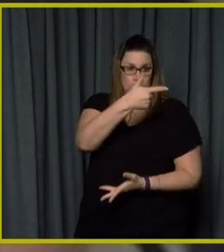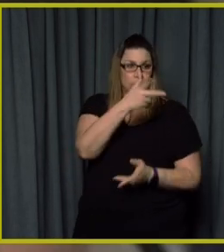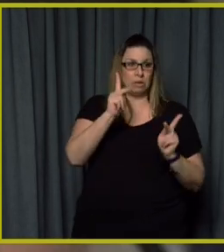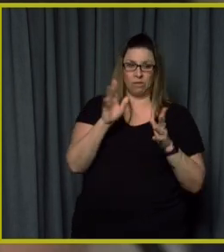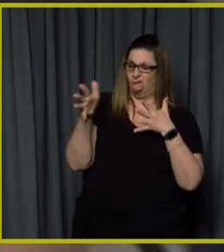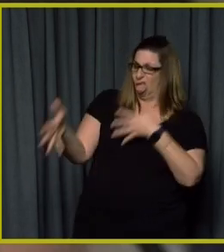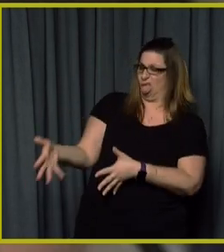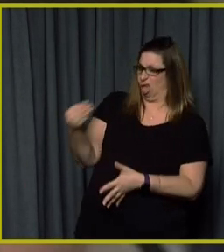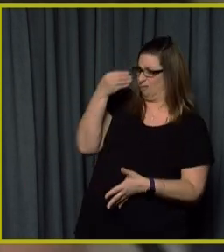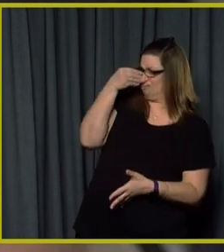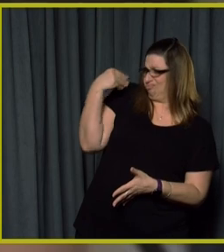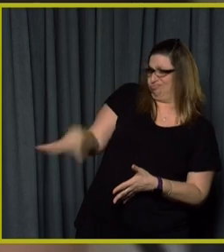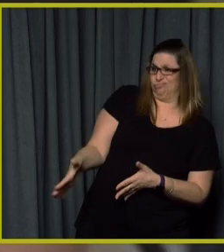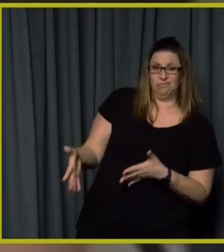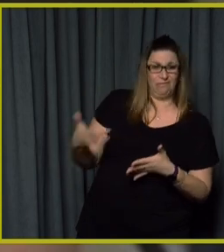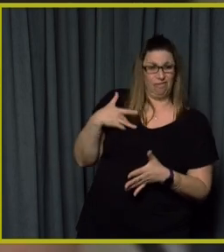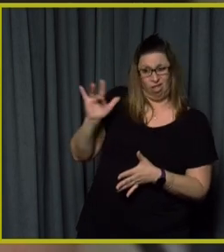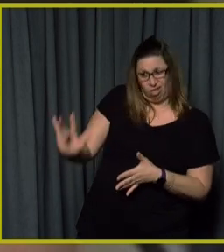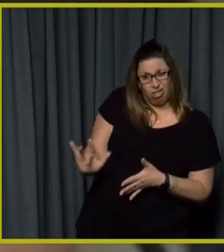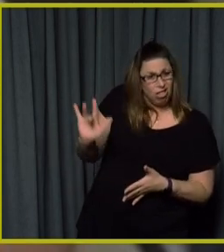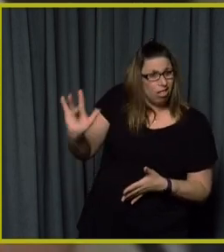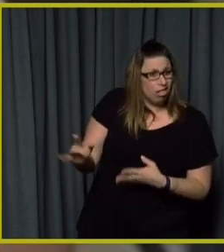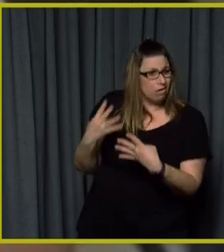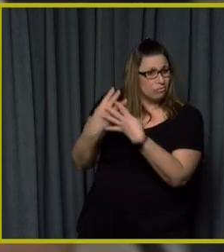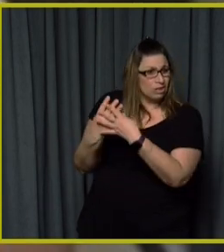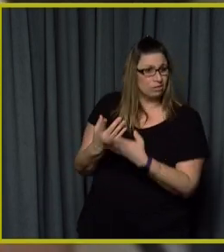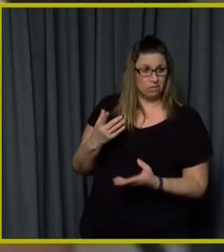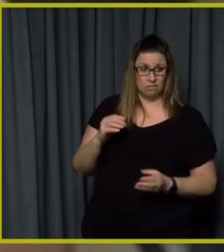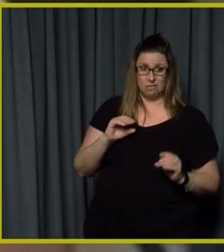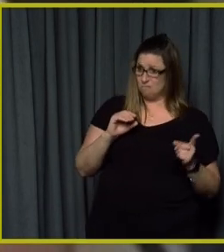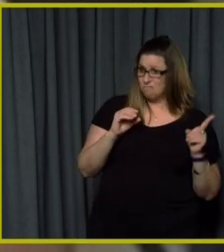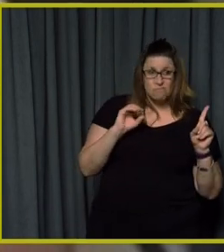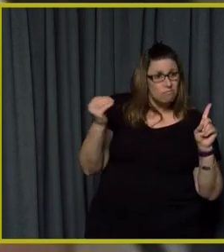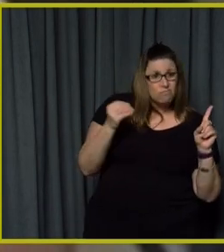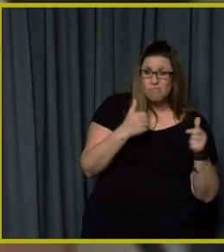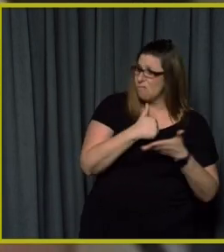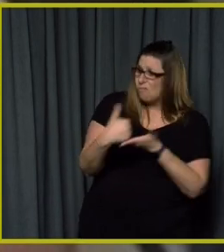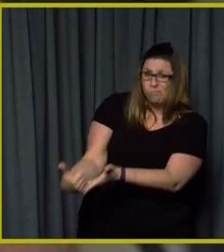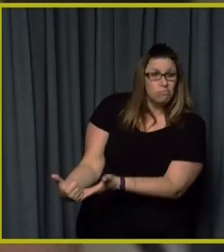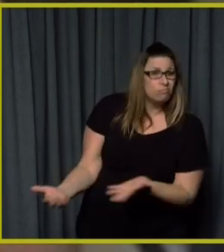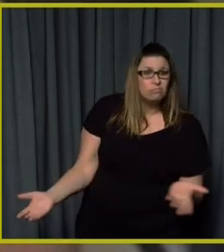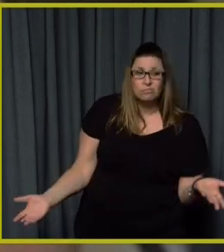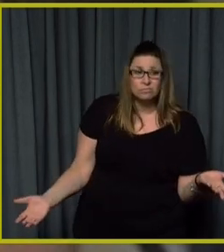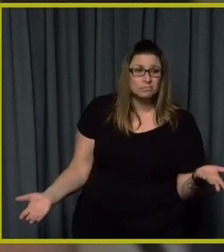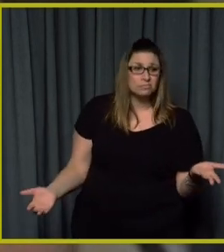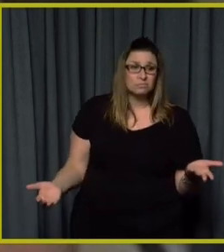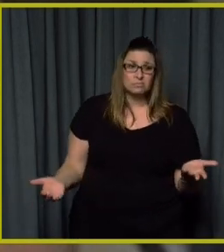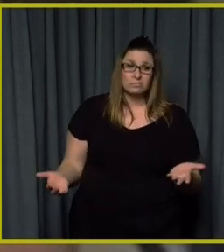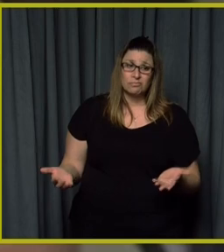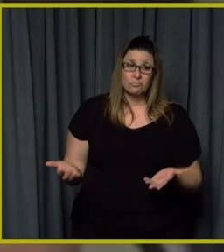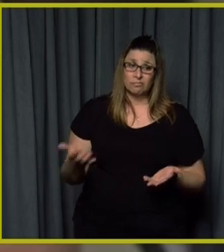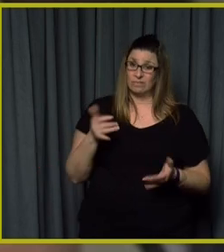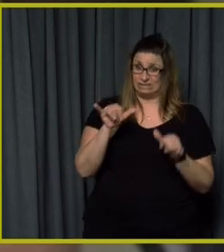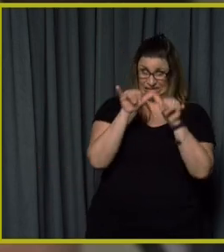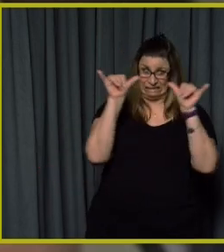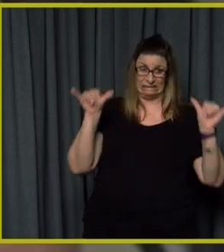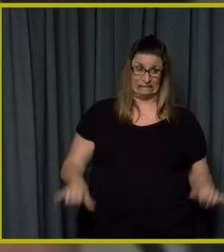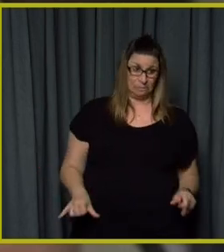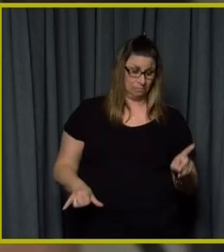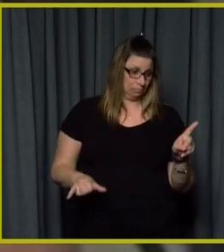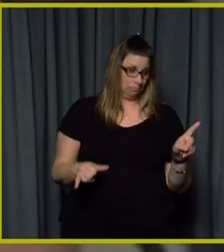by their families. And for whatever reason, our system just is